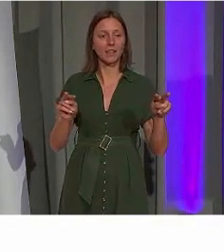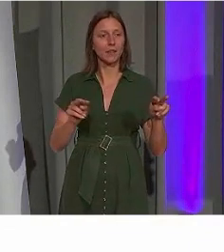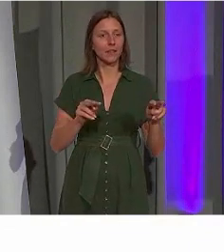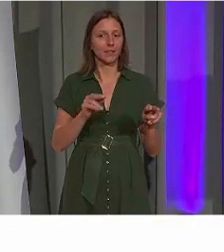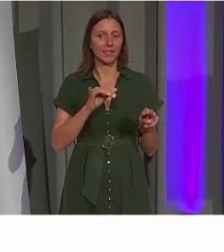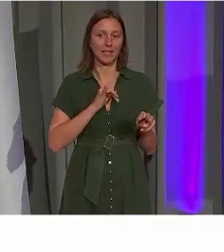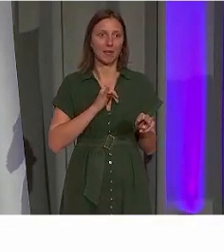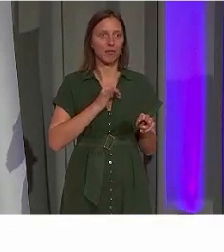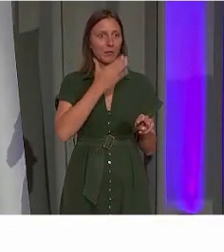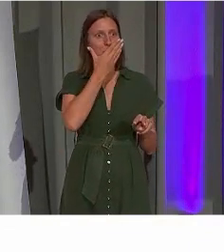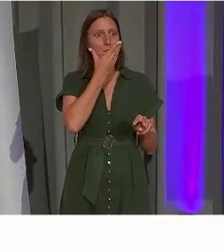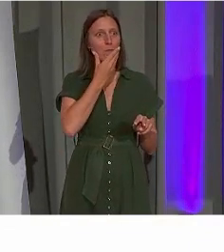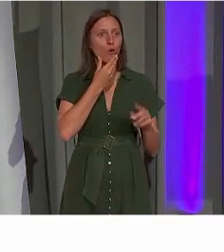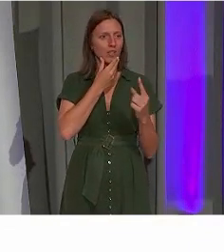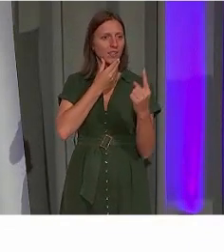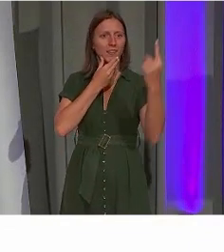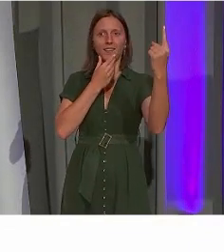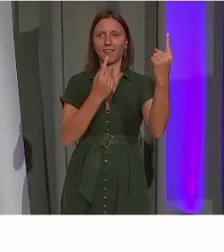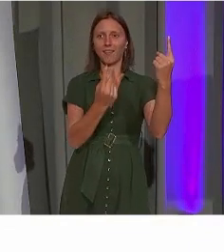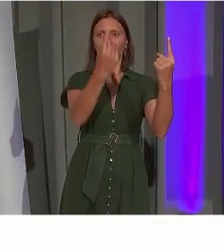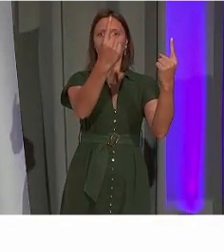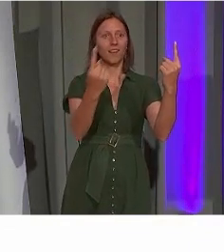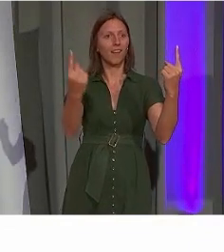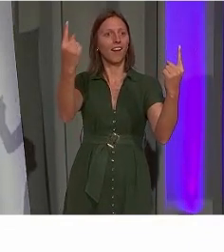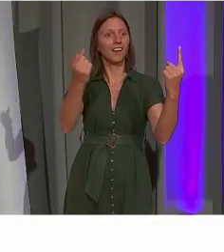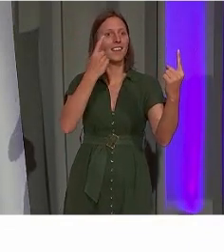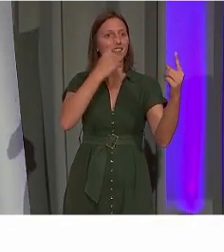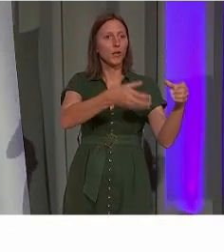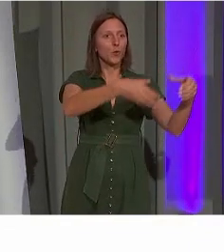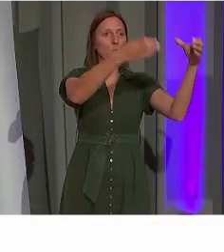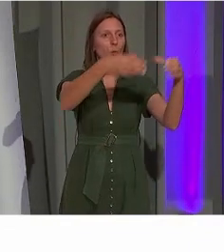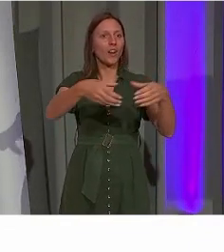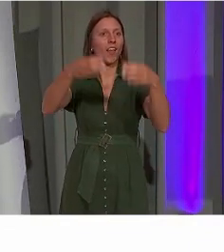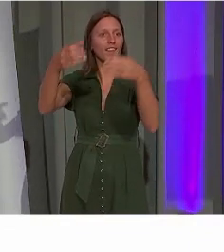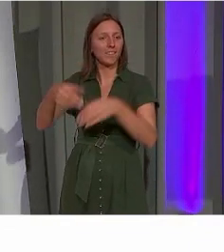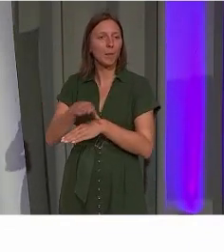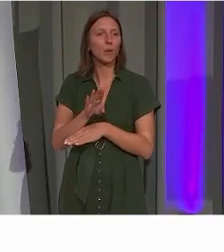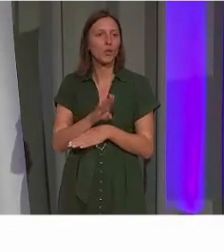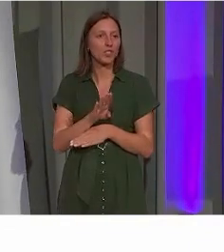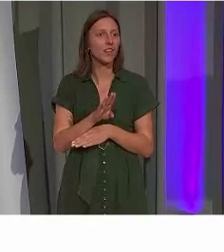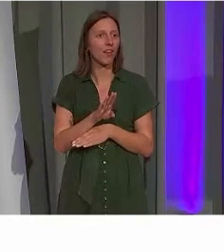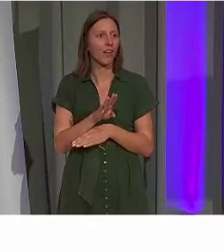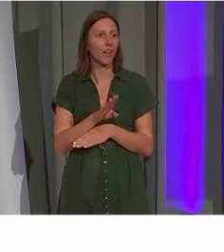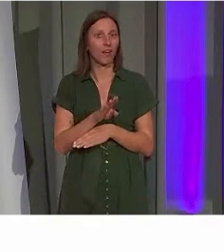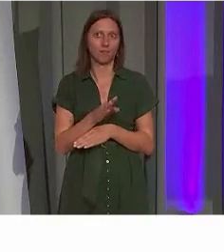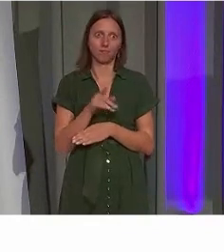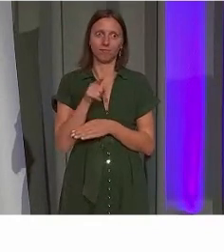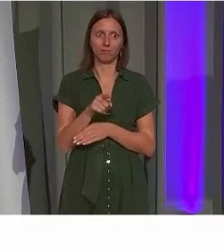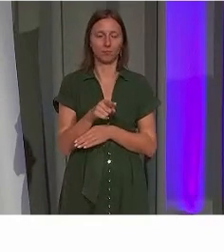zone. It is part of the UNESCO buffer zone, so you know,